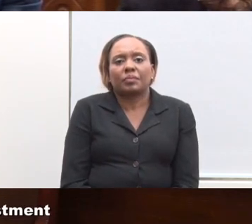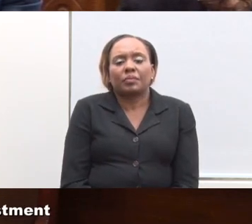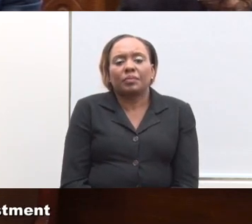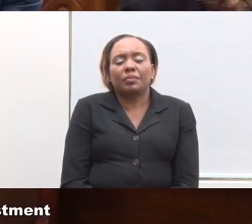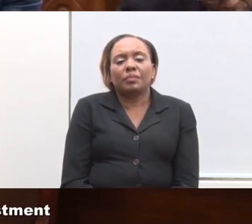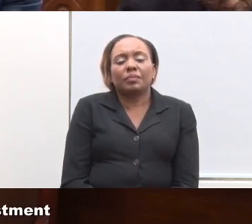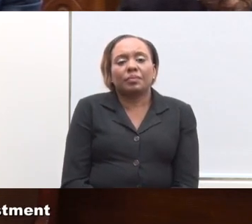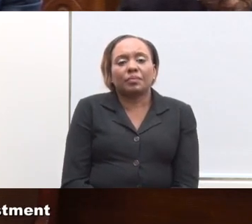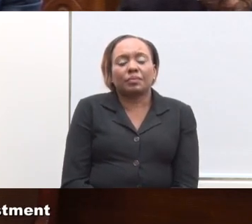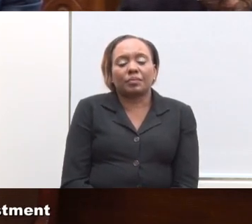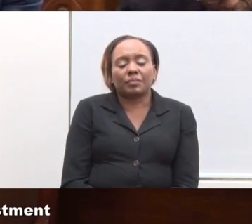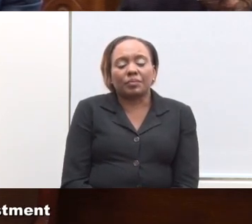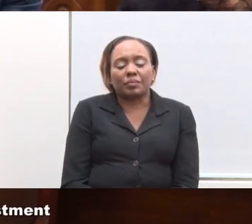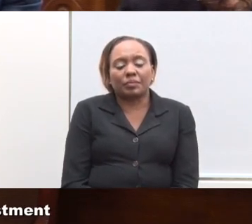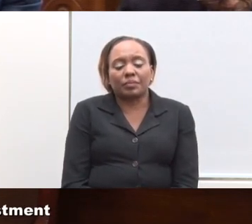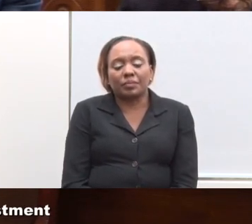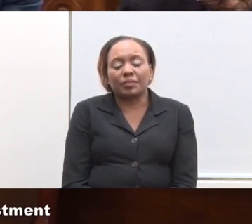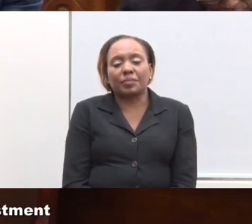to that,